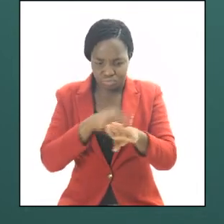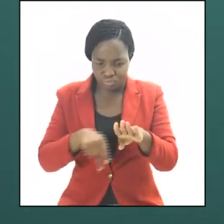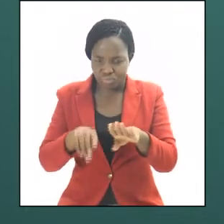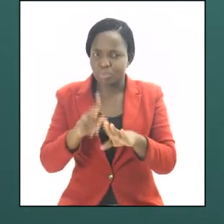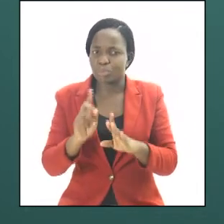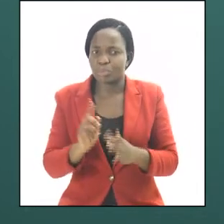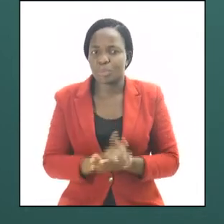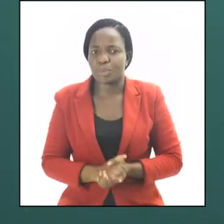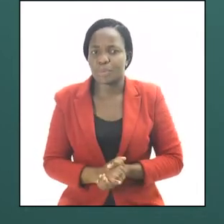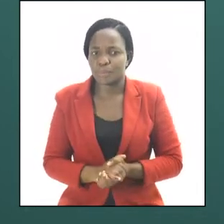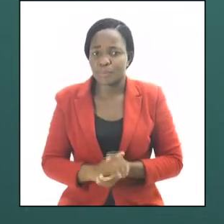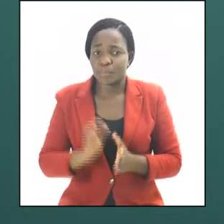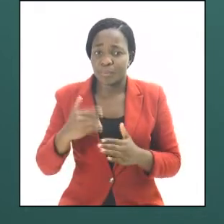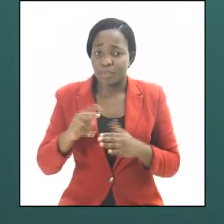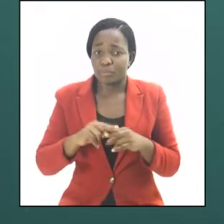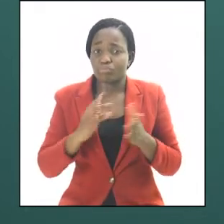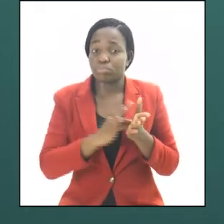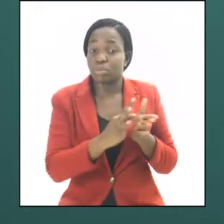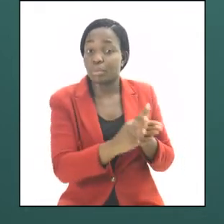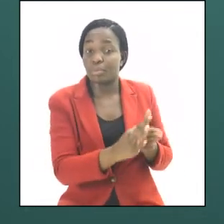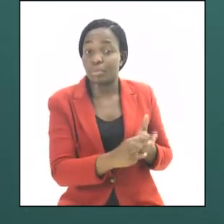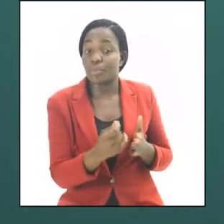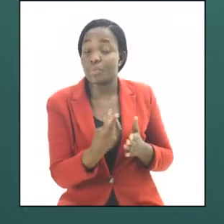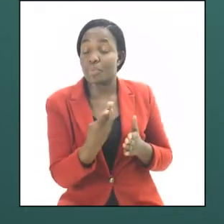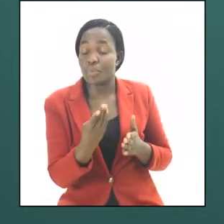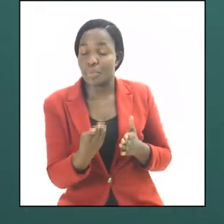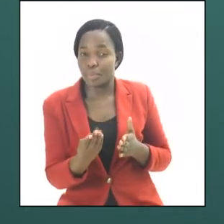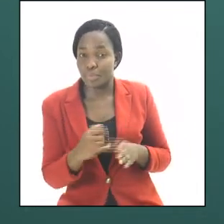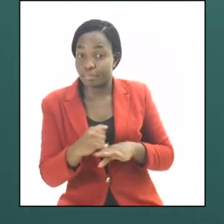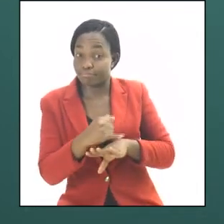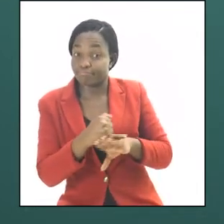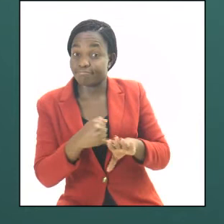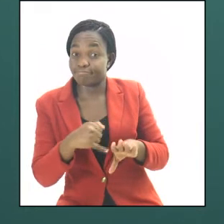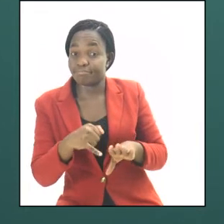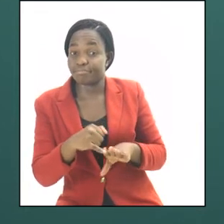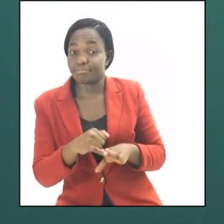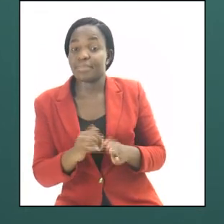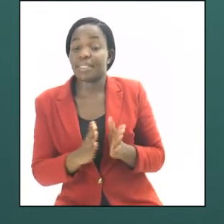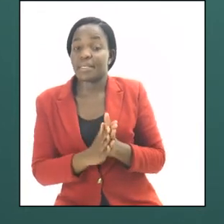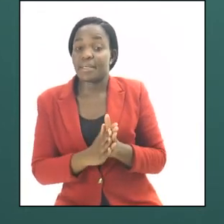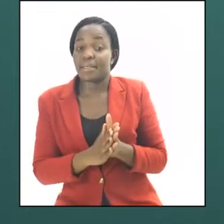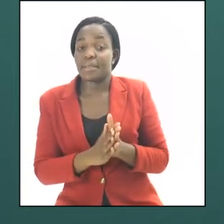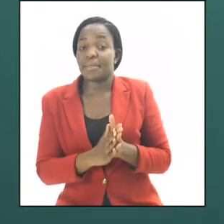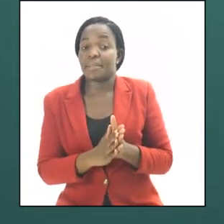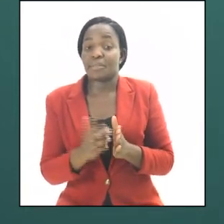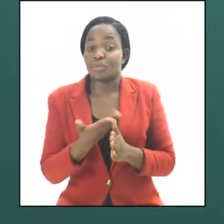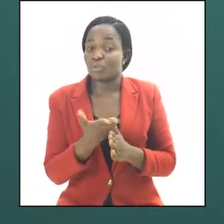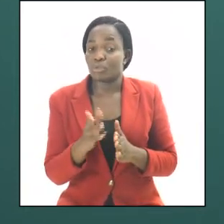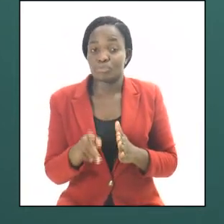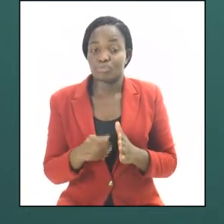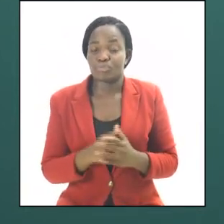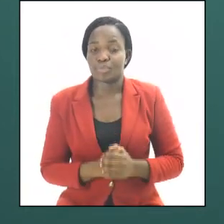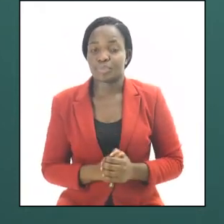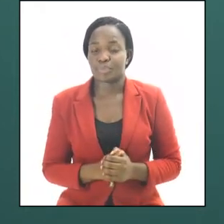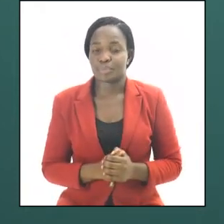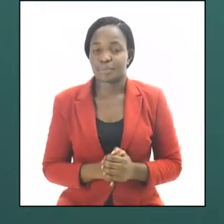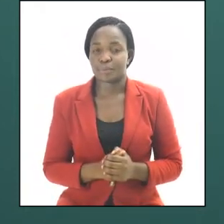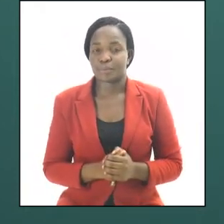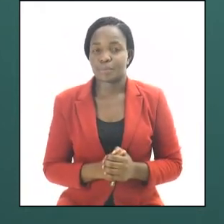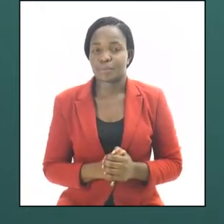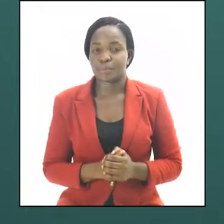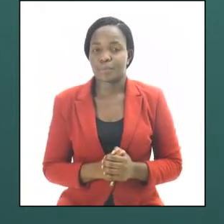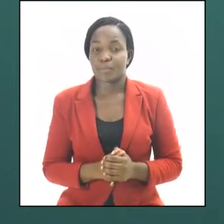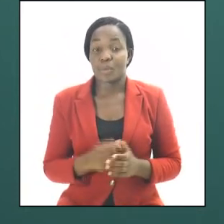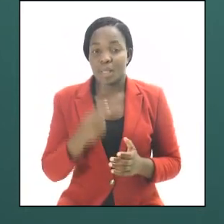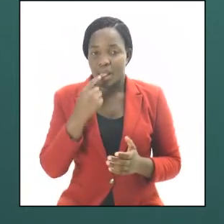and apply the formulae to calculate the area and perimeter of a trapezium. So, get